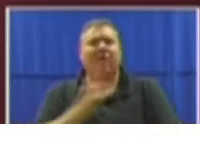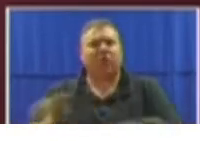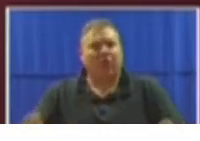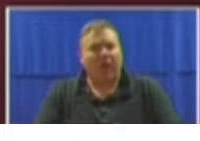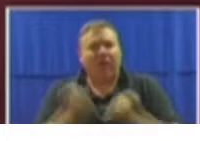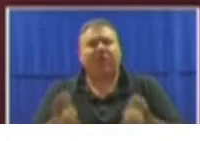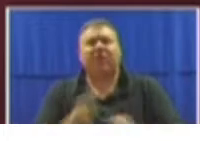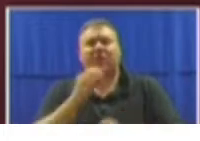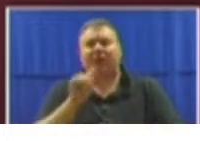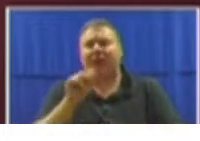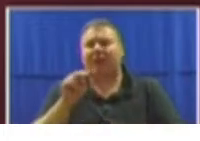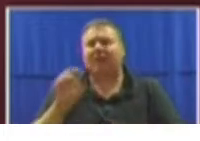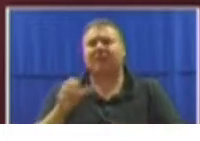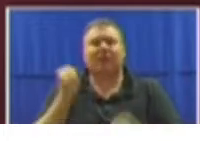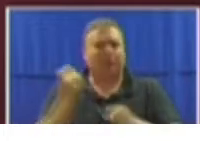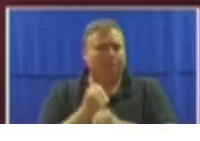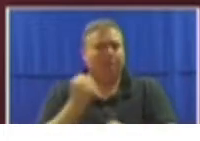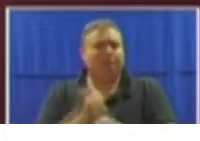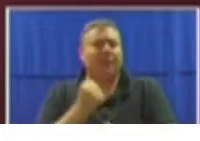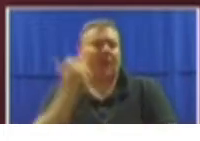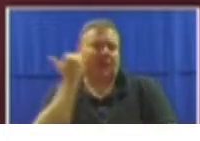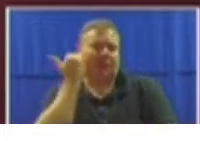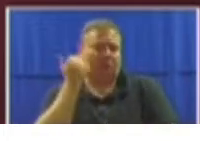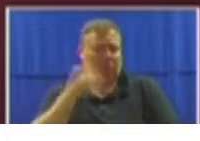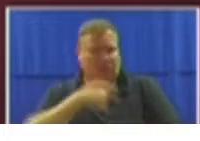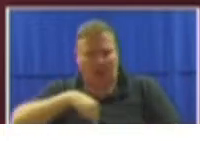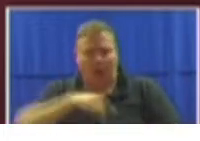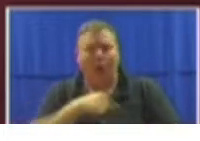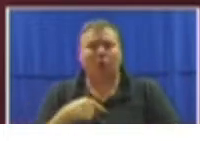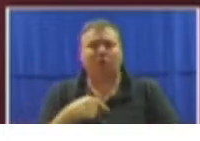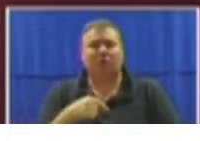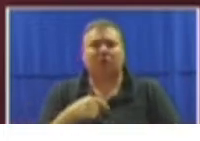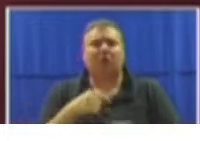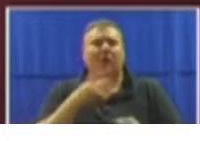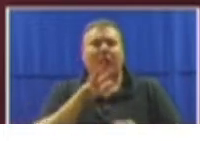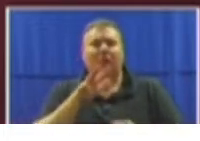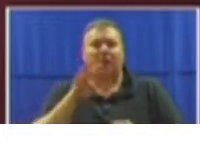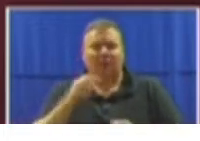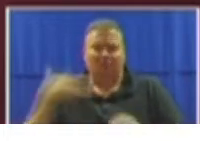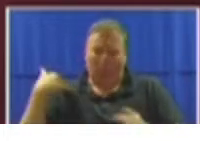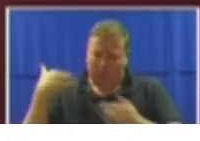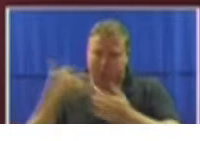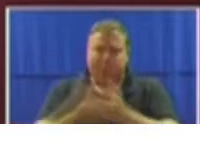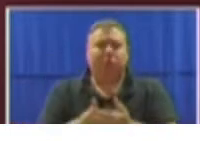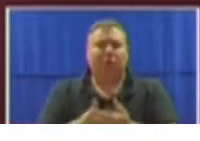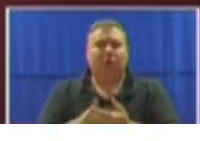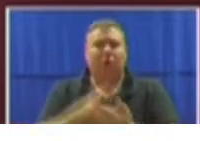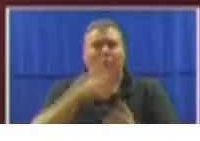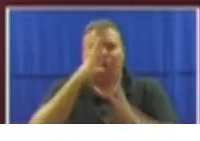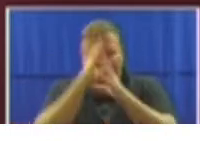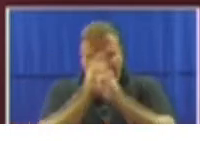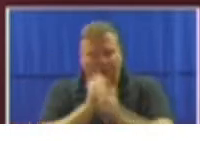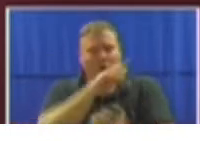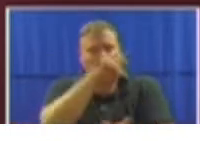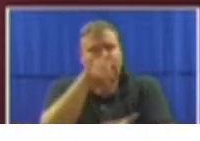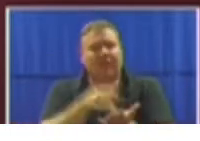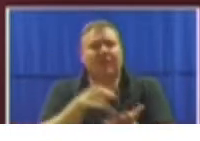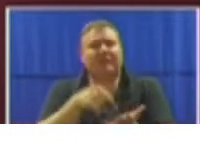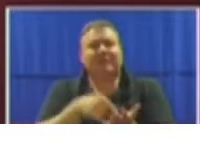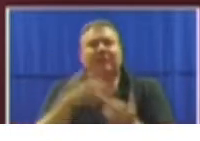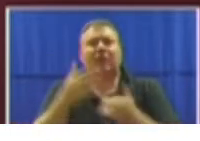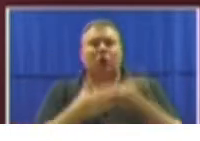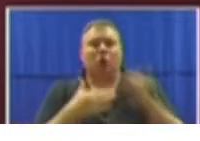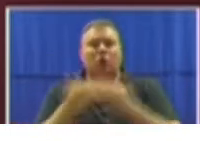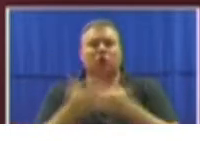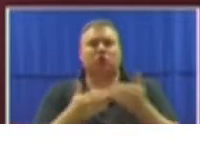the ANC-led government has undertaken since 1994 has been centered around deconstructing